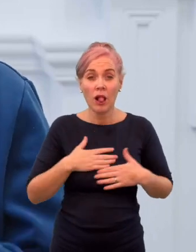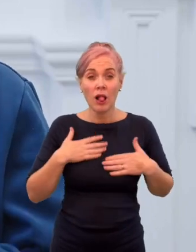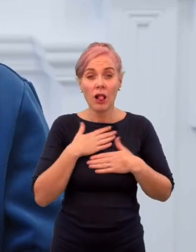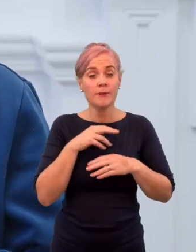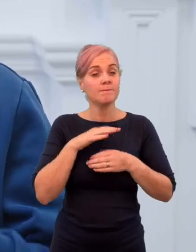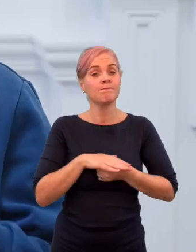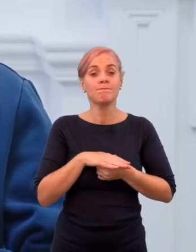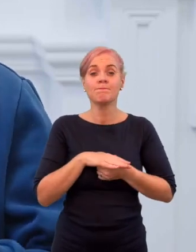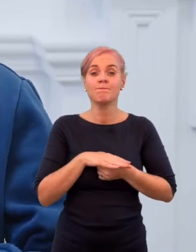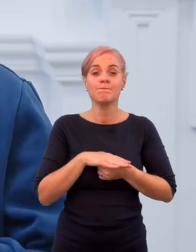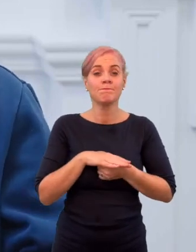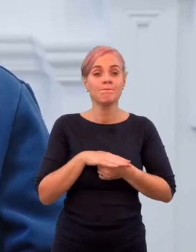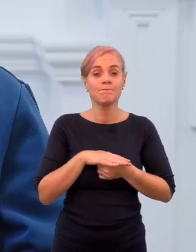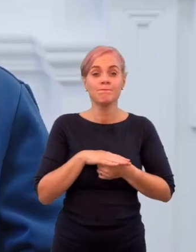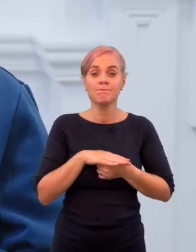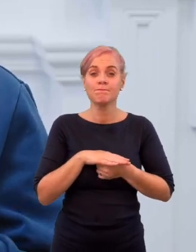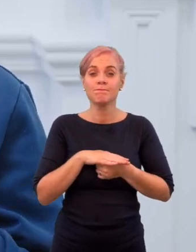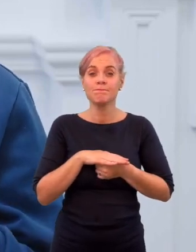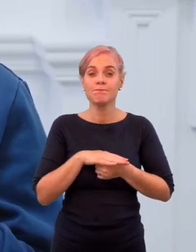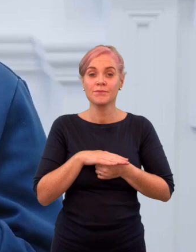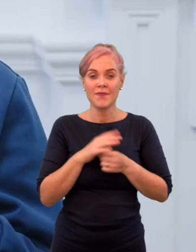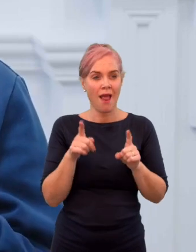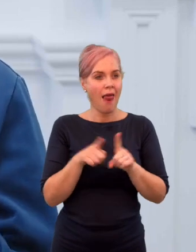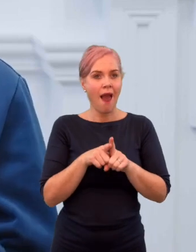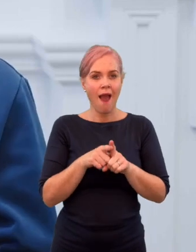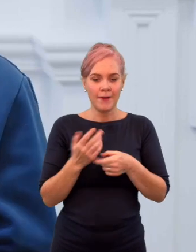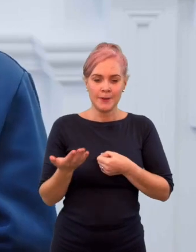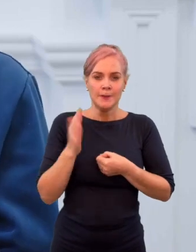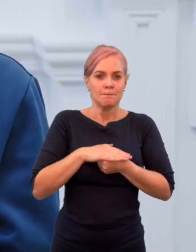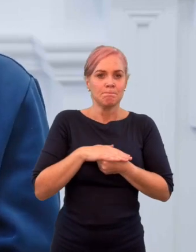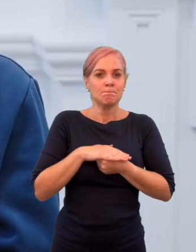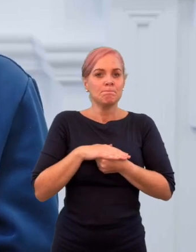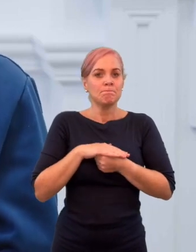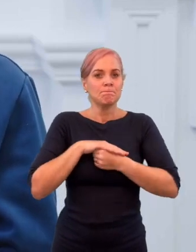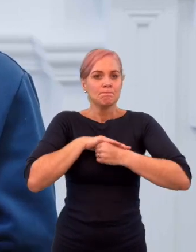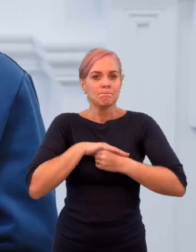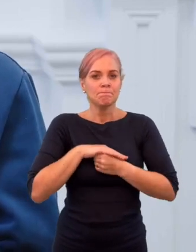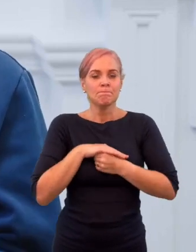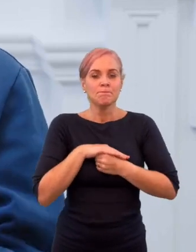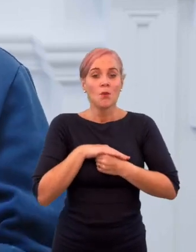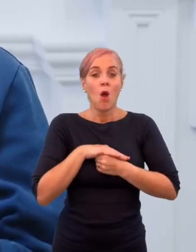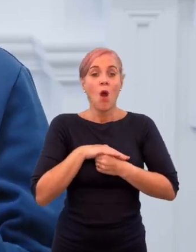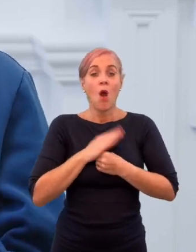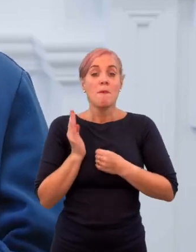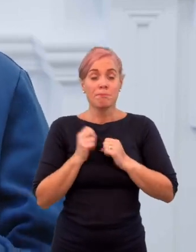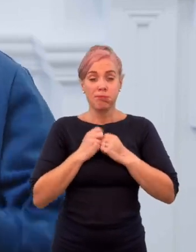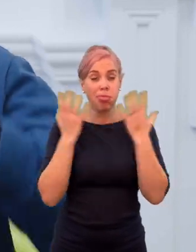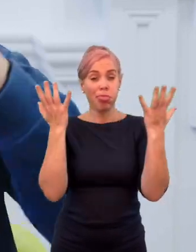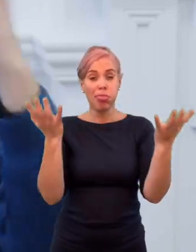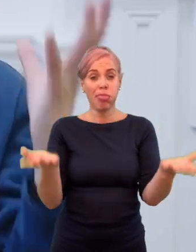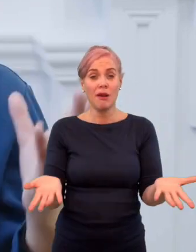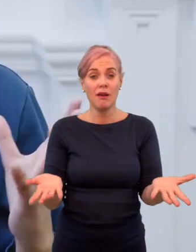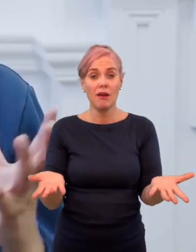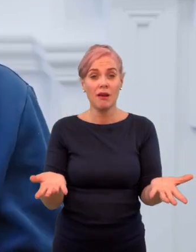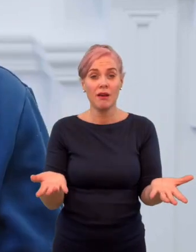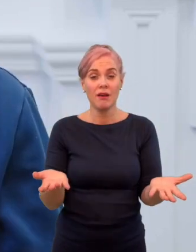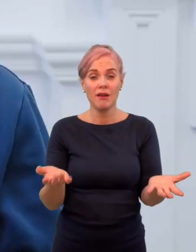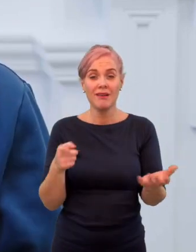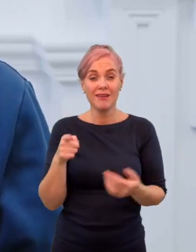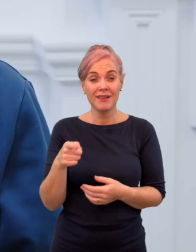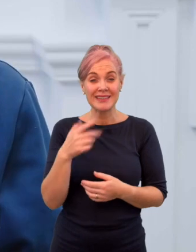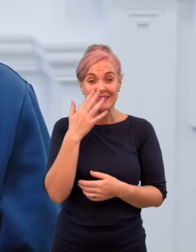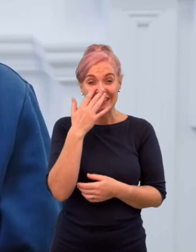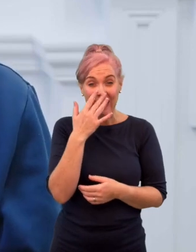emotions, she's very much sitting at the heart of it. And it's almost like putting a lid on something. Like as soon as you open that jar, things will flood away.